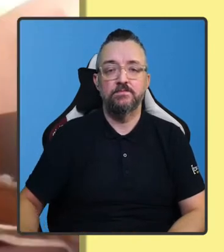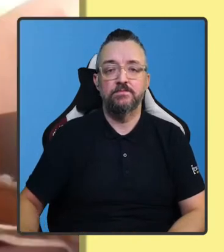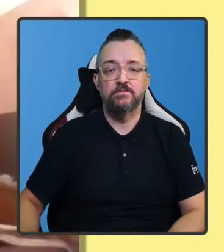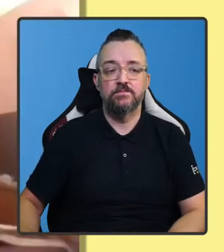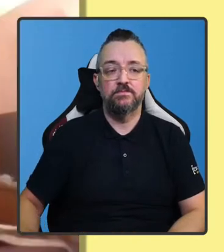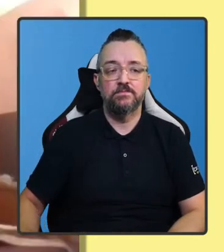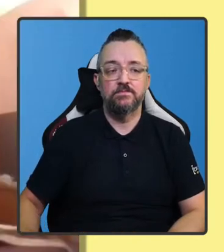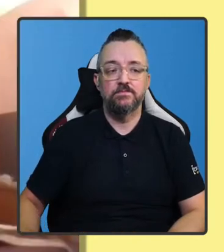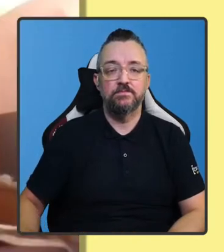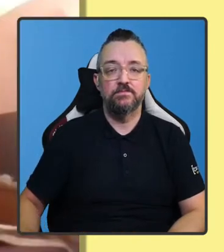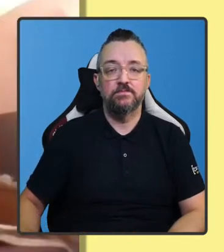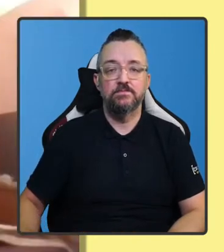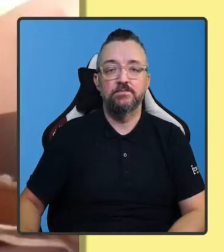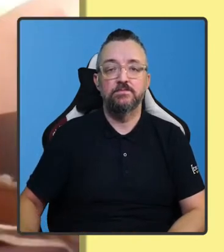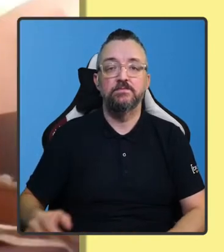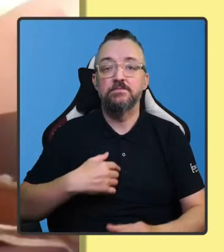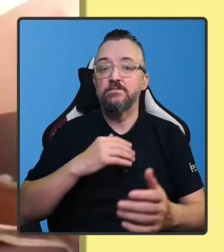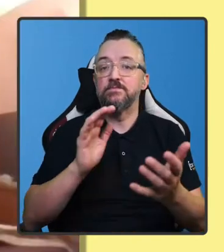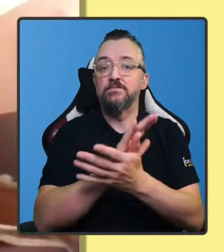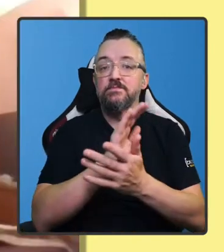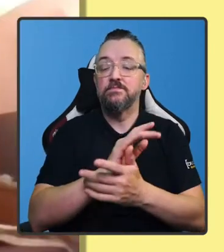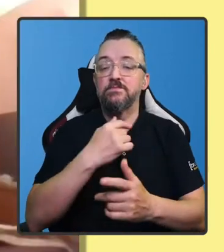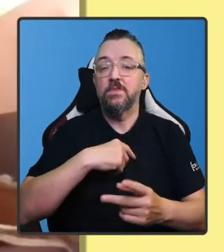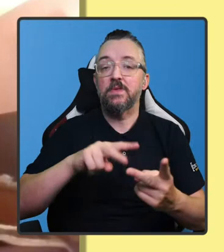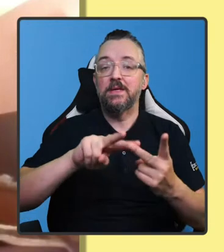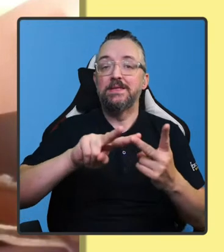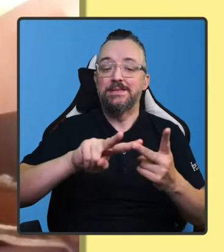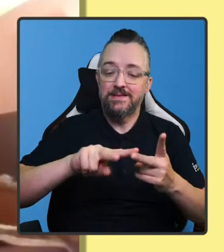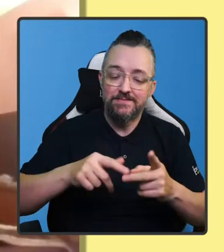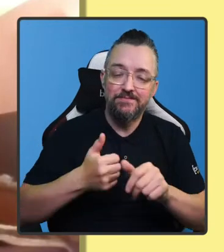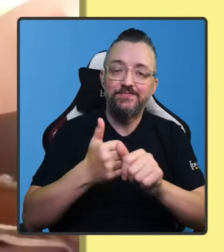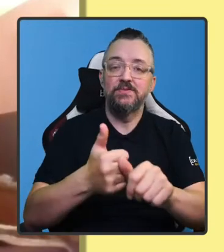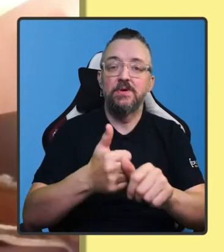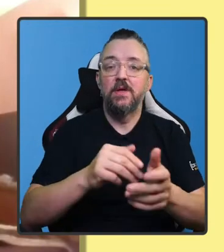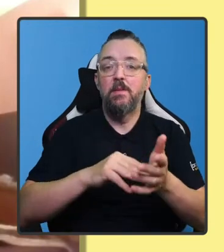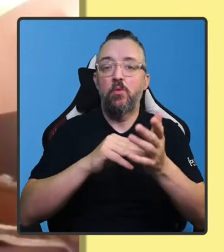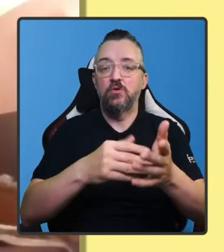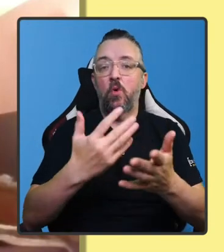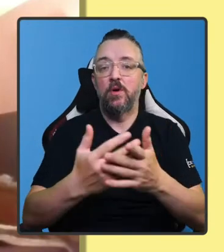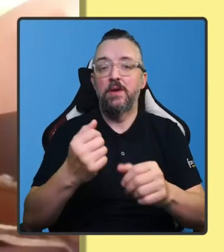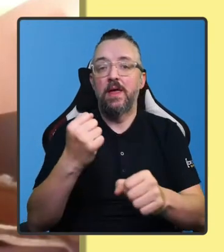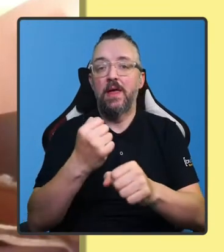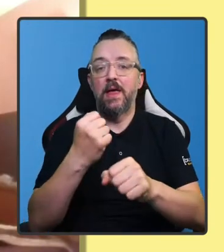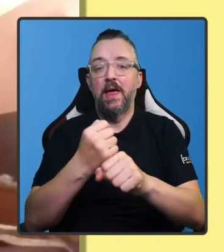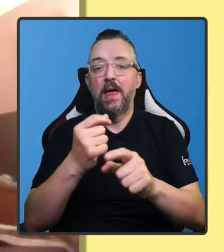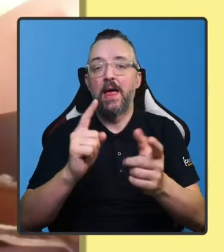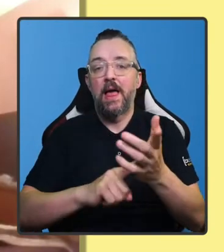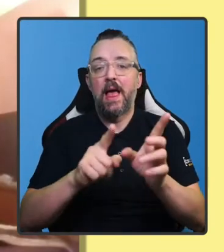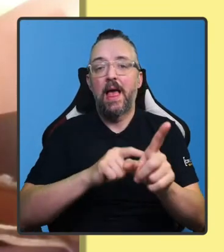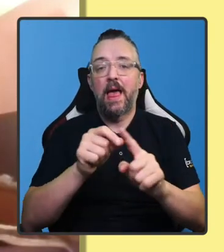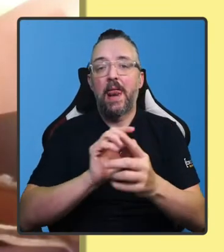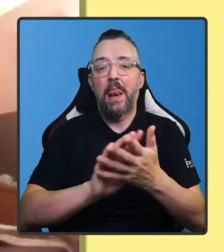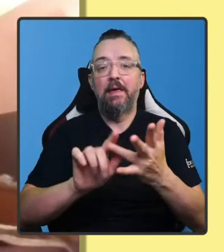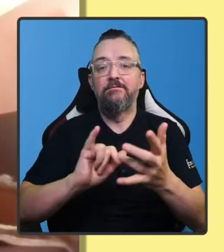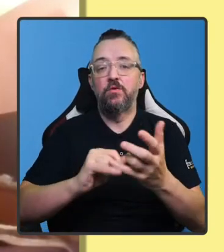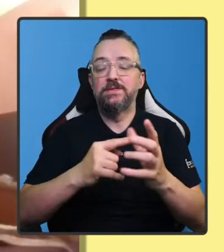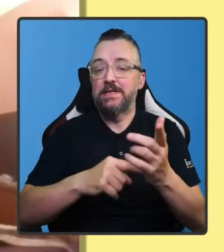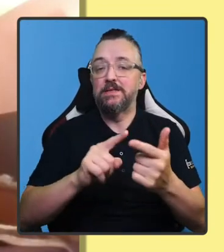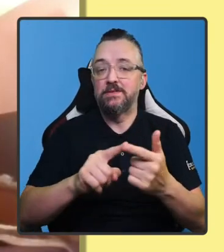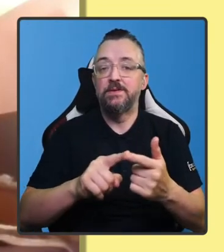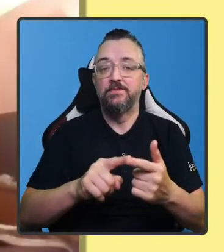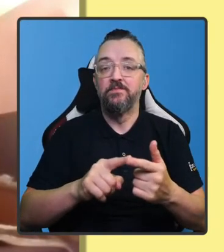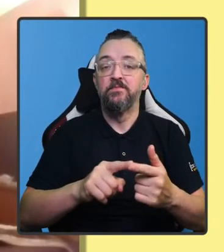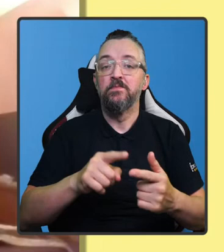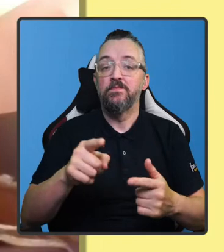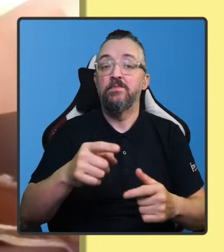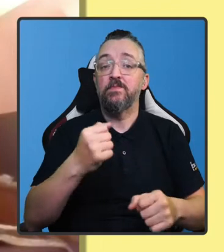Conference, I'm delighted to have the opportunity to second this motion on glyphosates, which has been brought forward by the Clydebank branch. Glyphosate is the